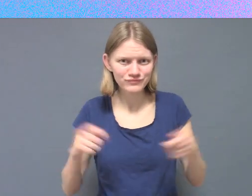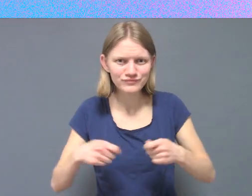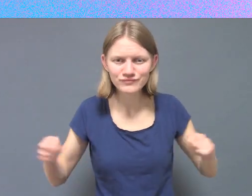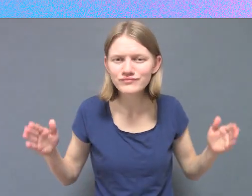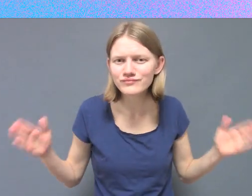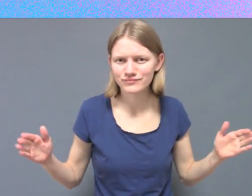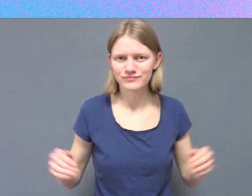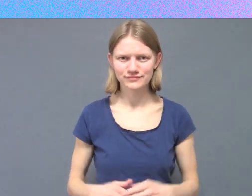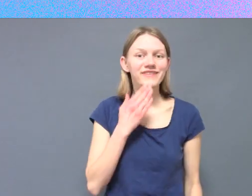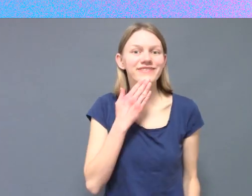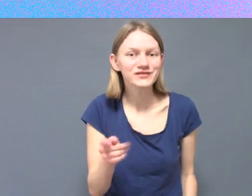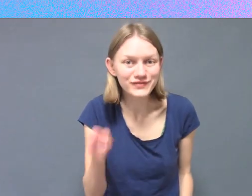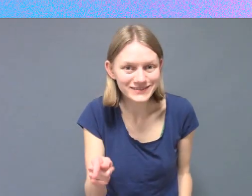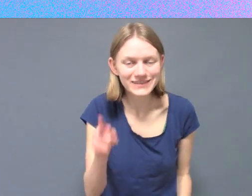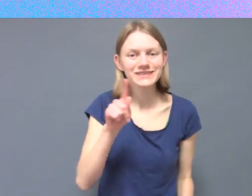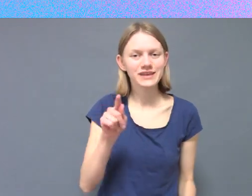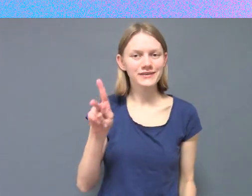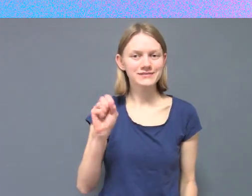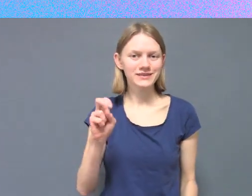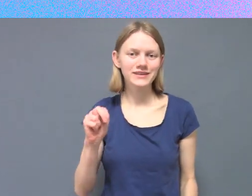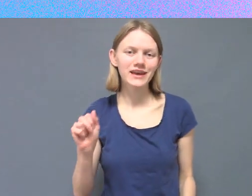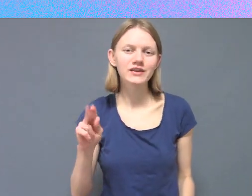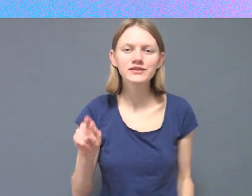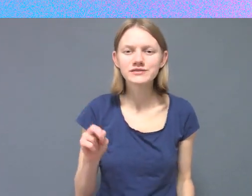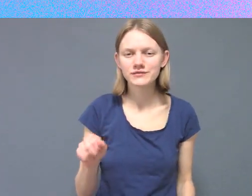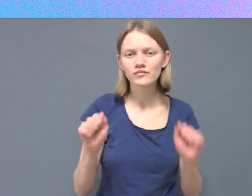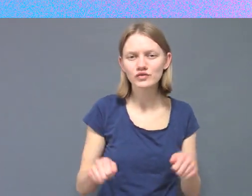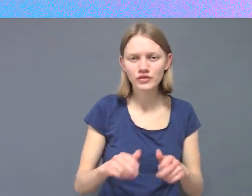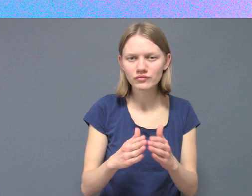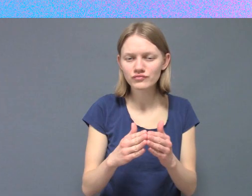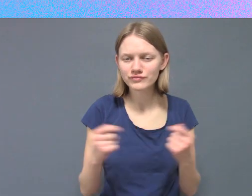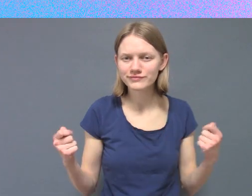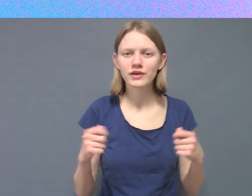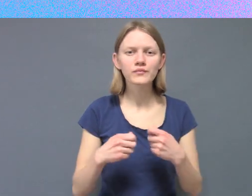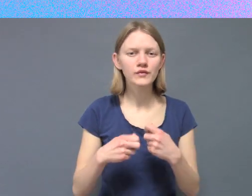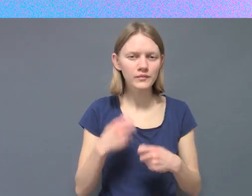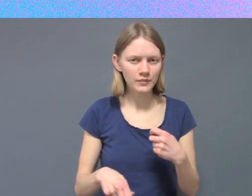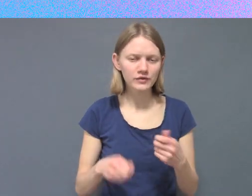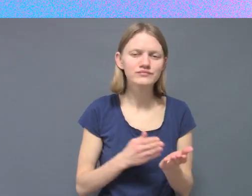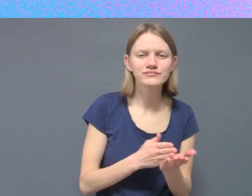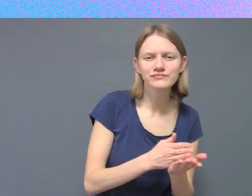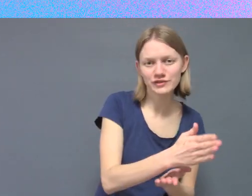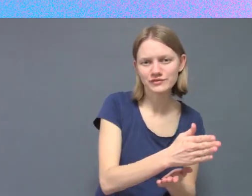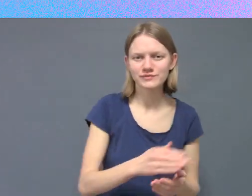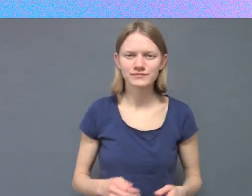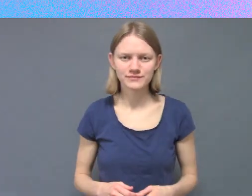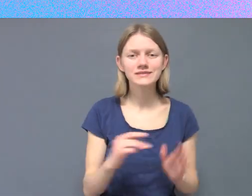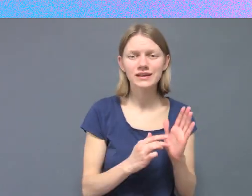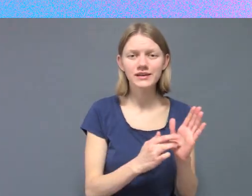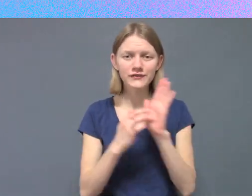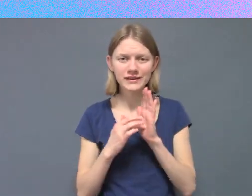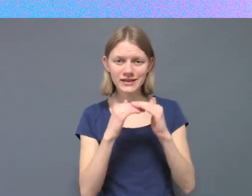whole history of the blockchain to determine whether it is correct, we just look at its certificate, telling us that it is